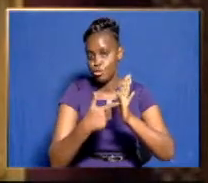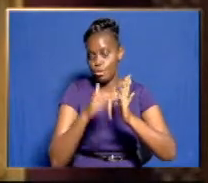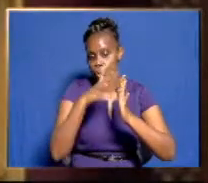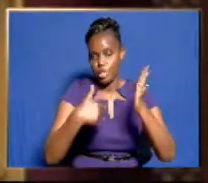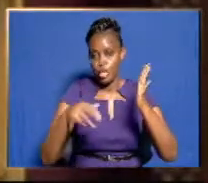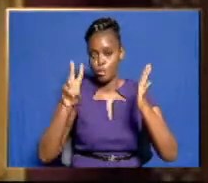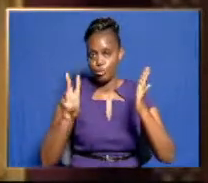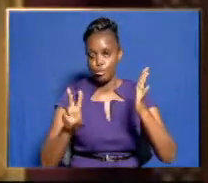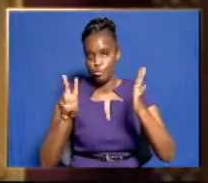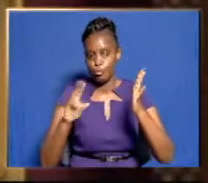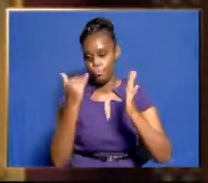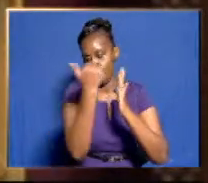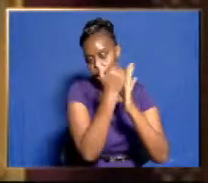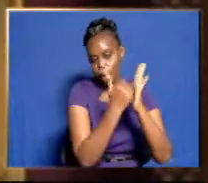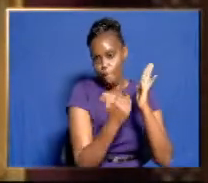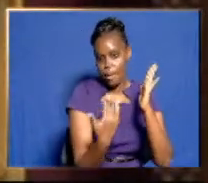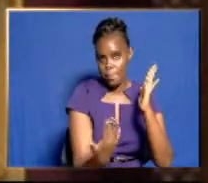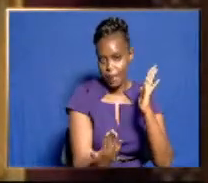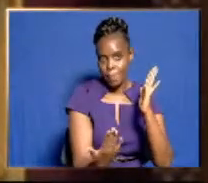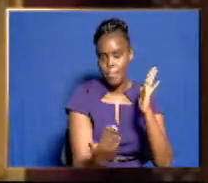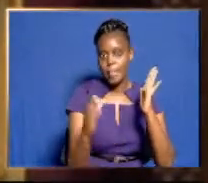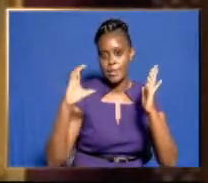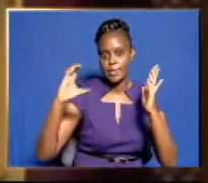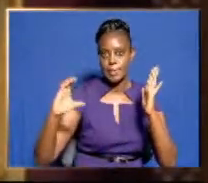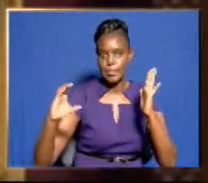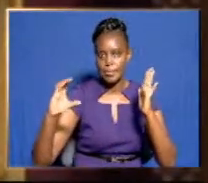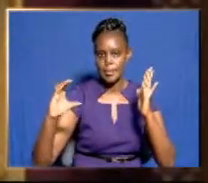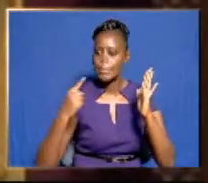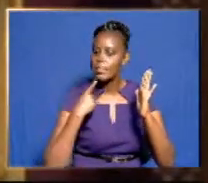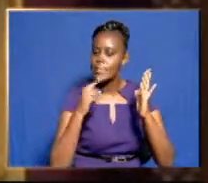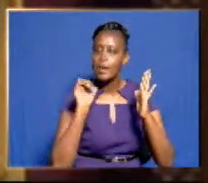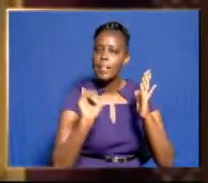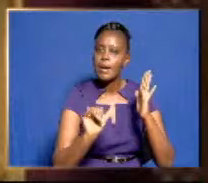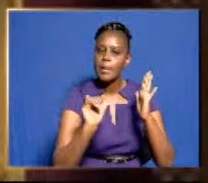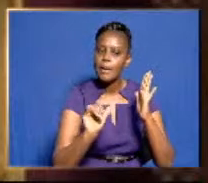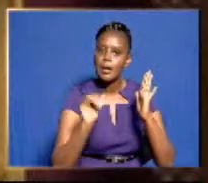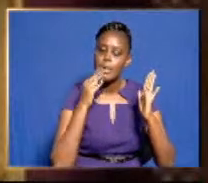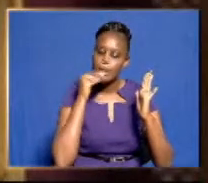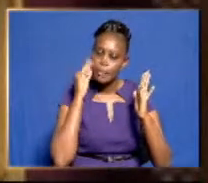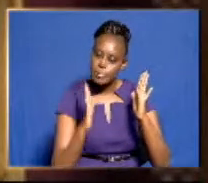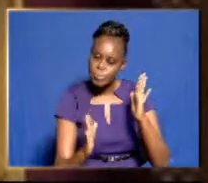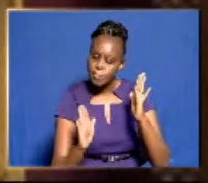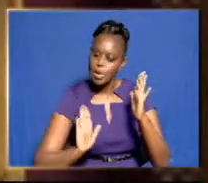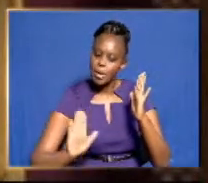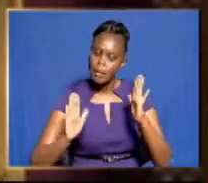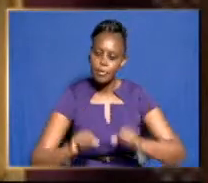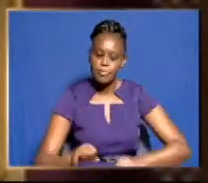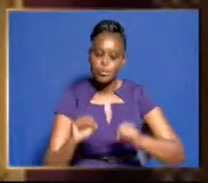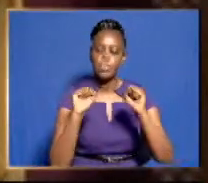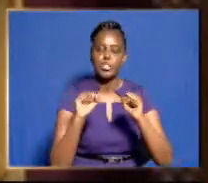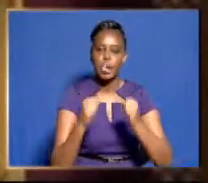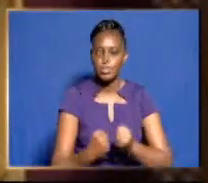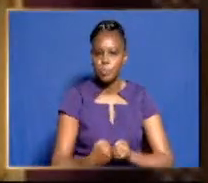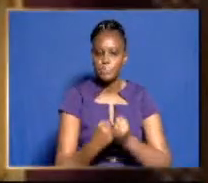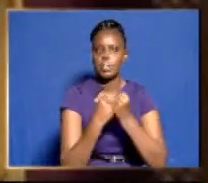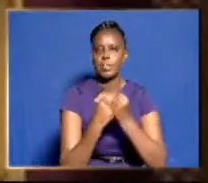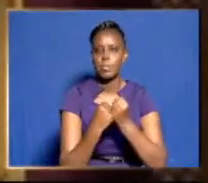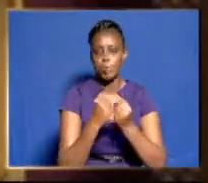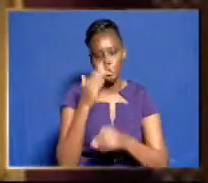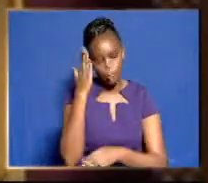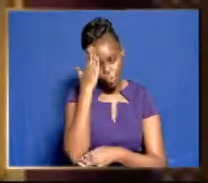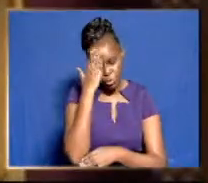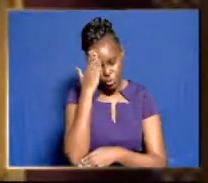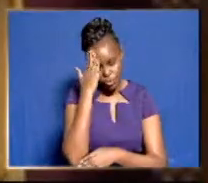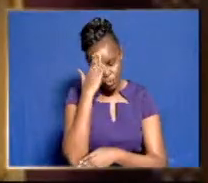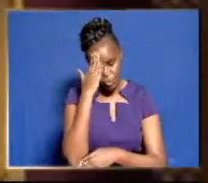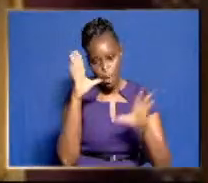schedule to the order paper. And C, order that the Speaker do now leave the chair to facilitate the consideration of